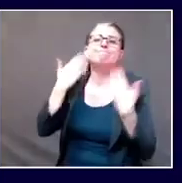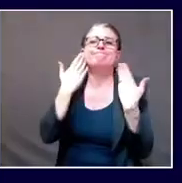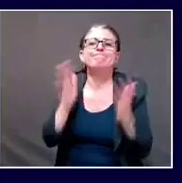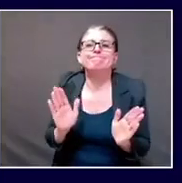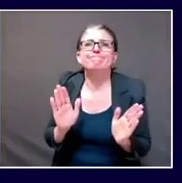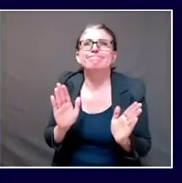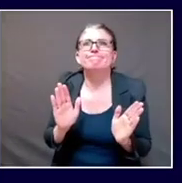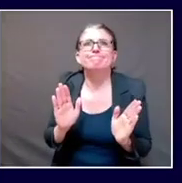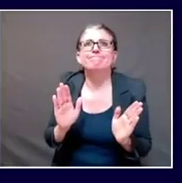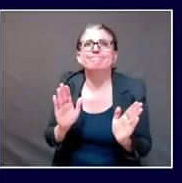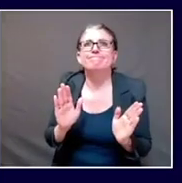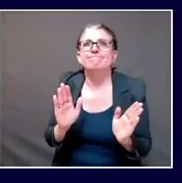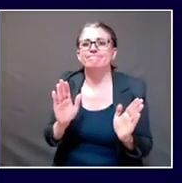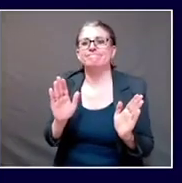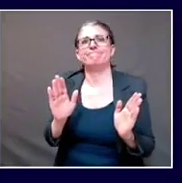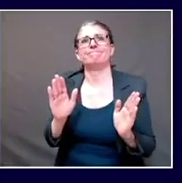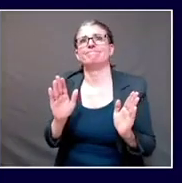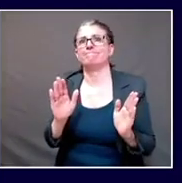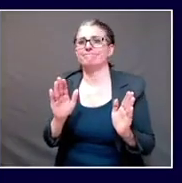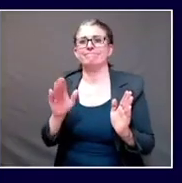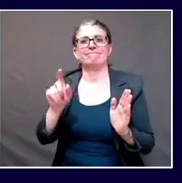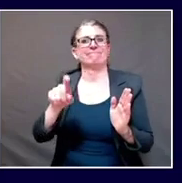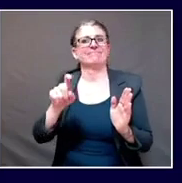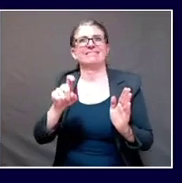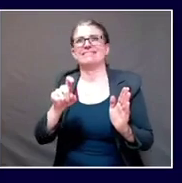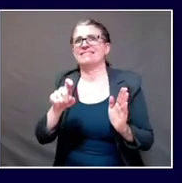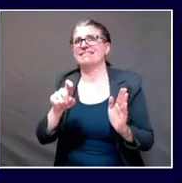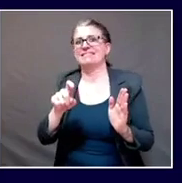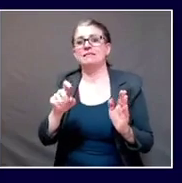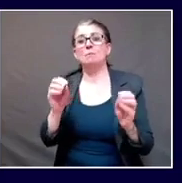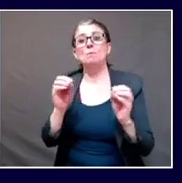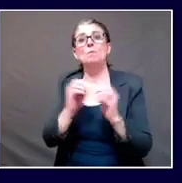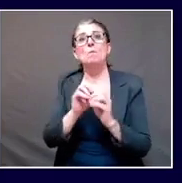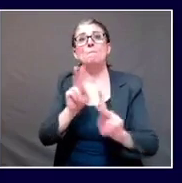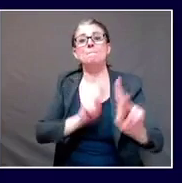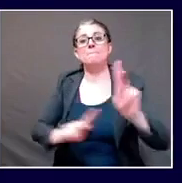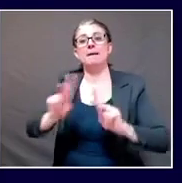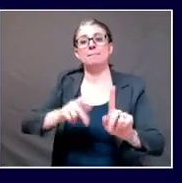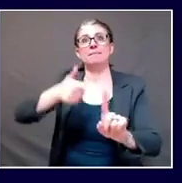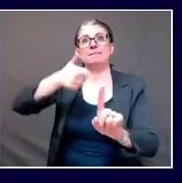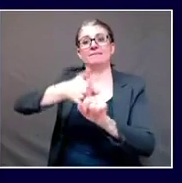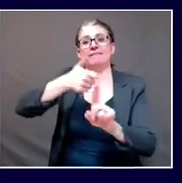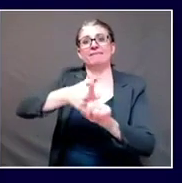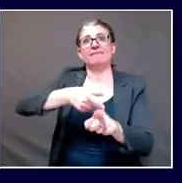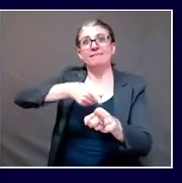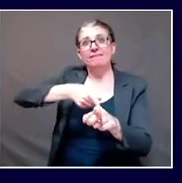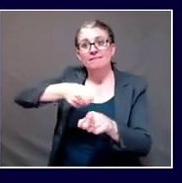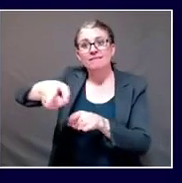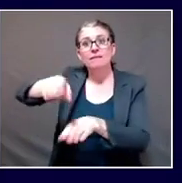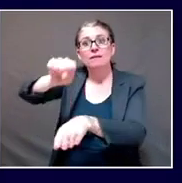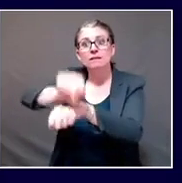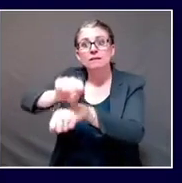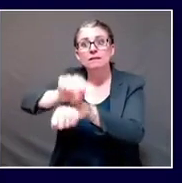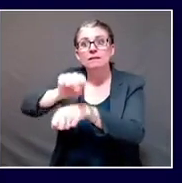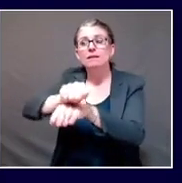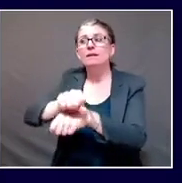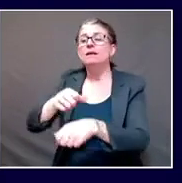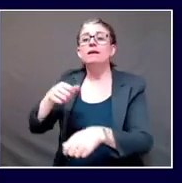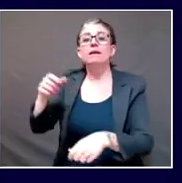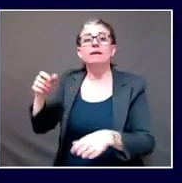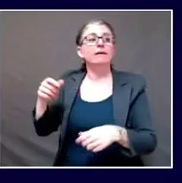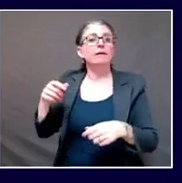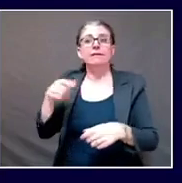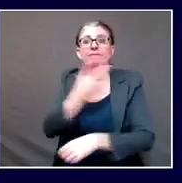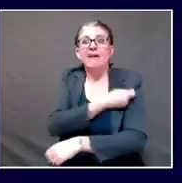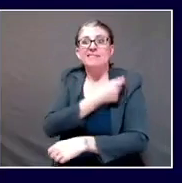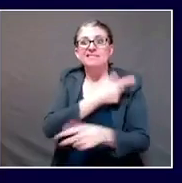need more to do, is something that we can make sure we can get vaccine in. But the main variable that will govern how we move